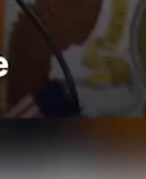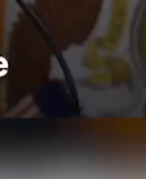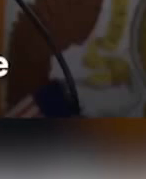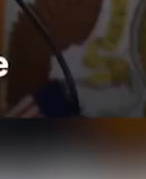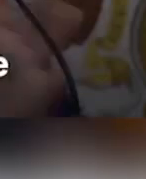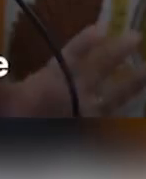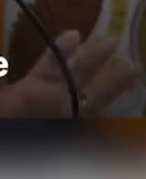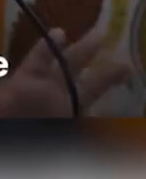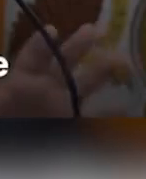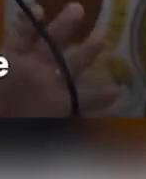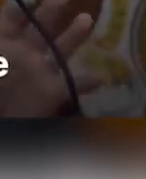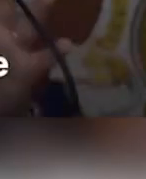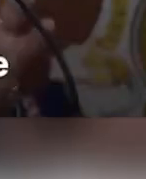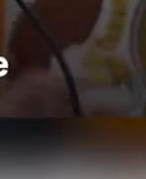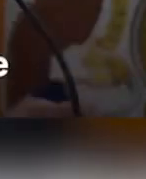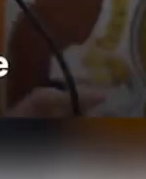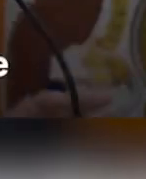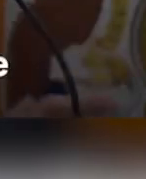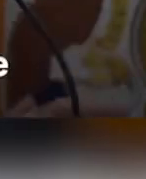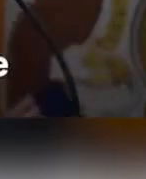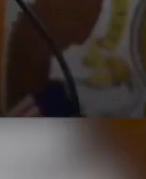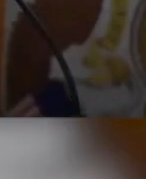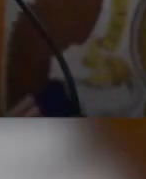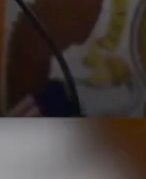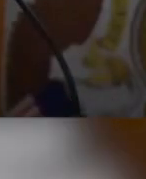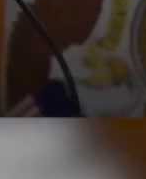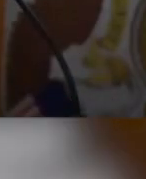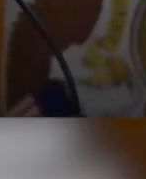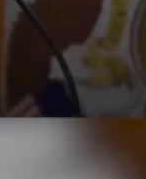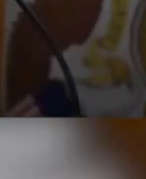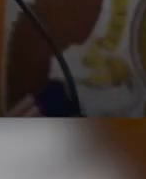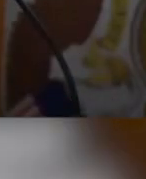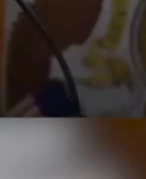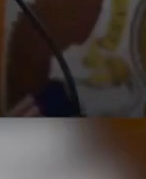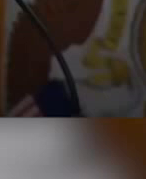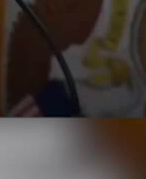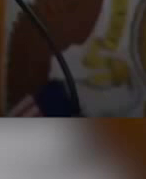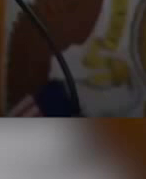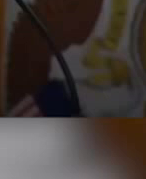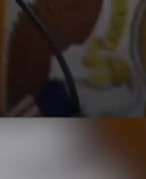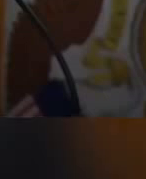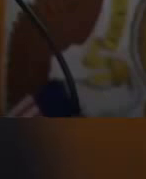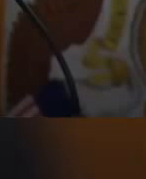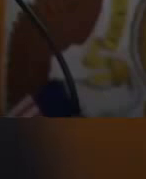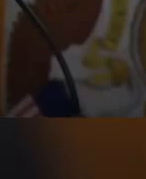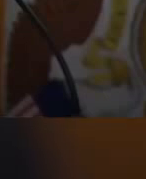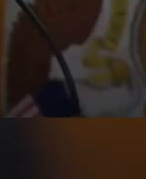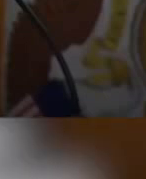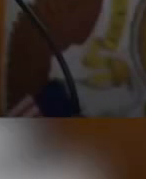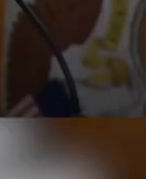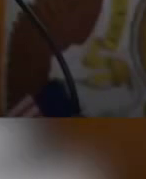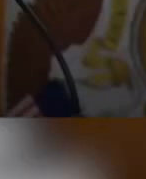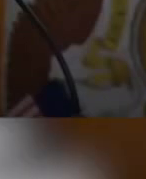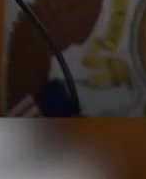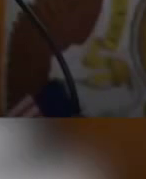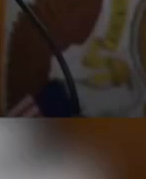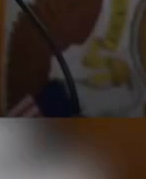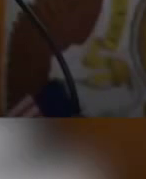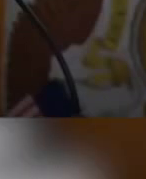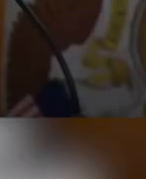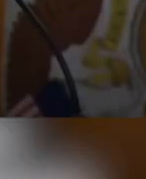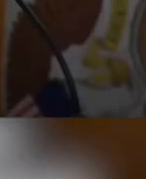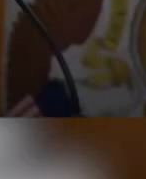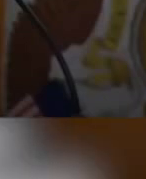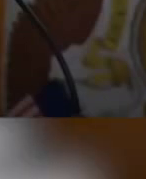terrorism is a totally separate process from an NFCC certification. Moreover, the U.S.